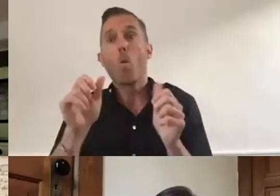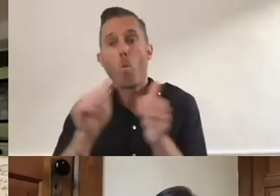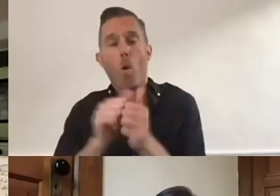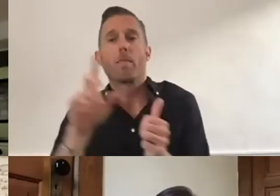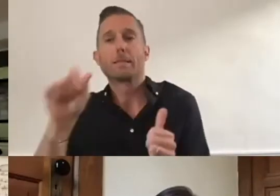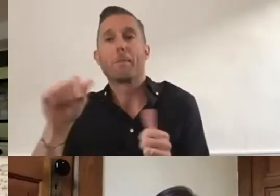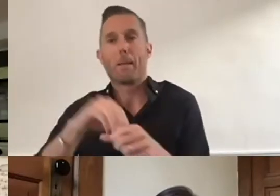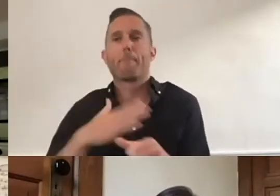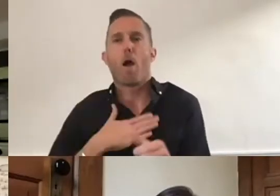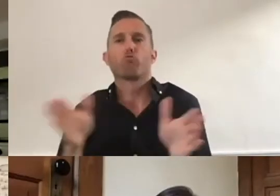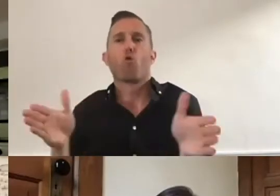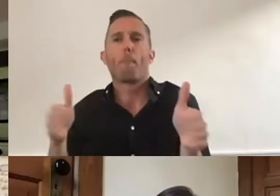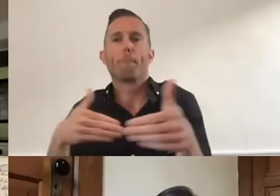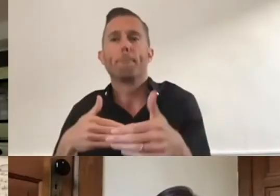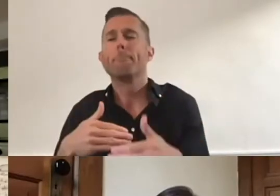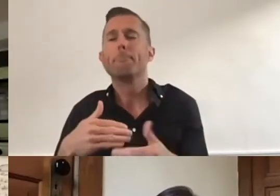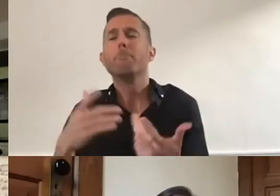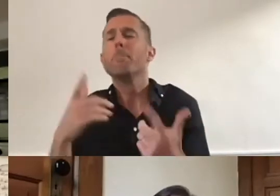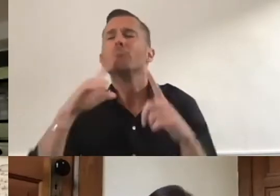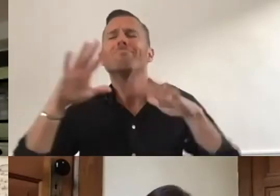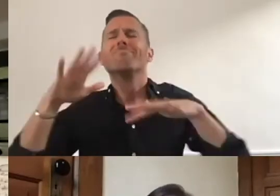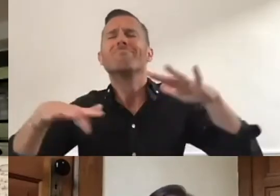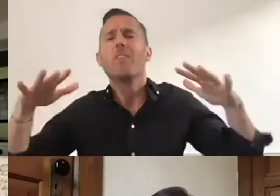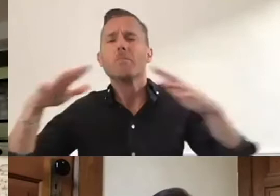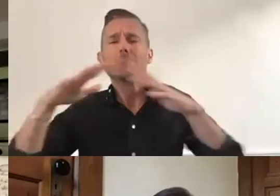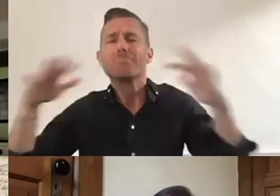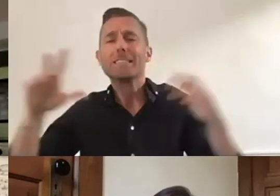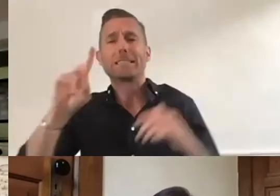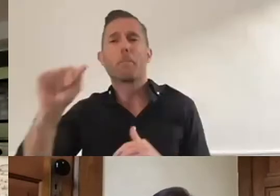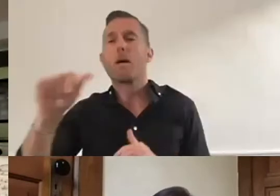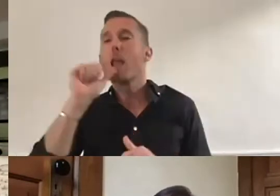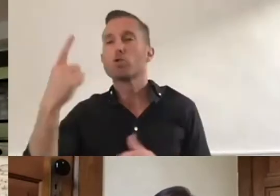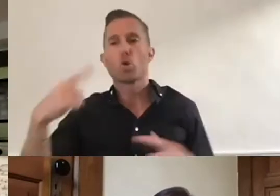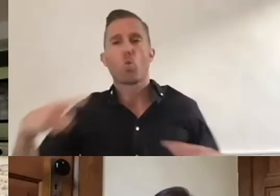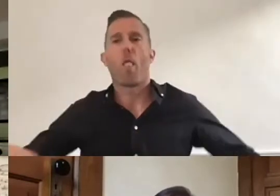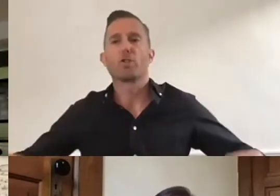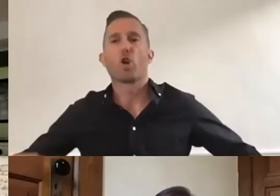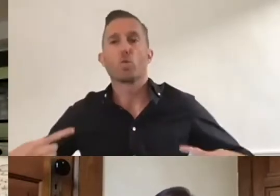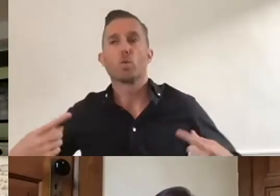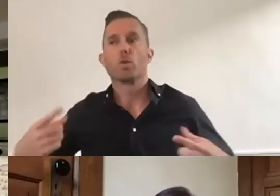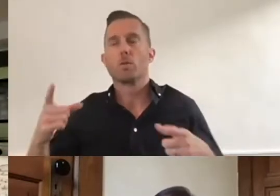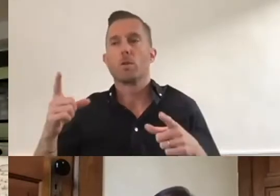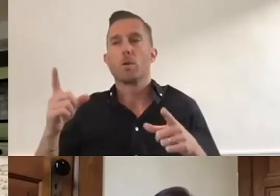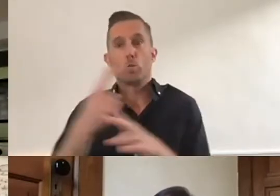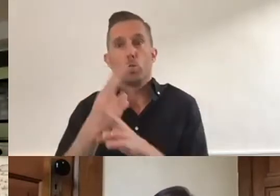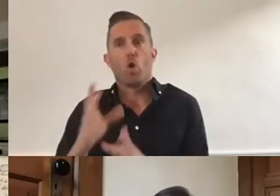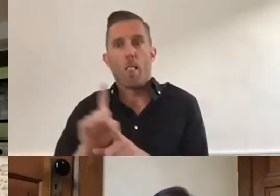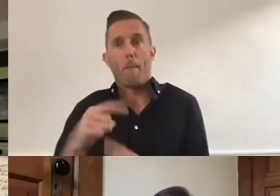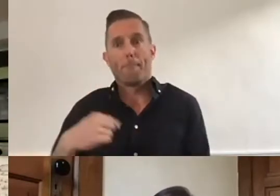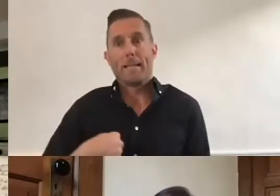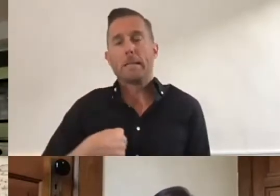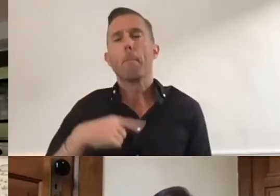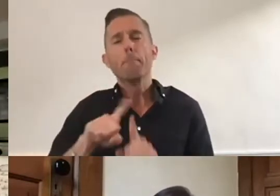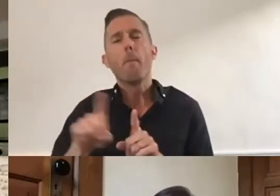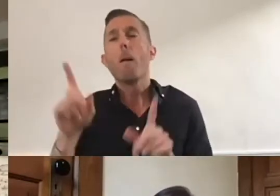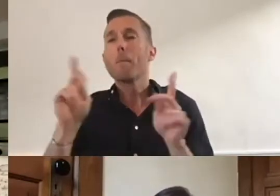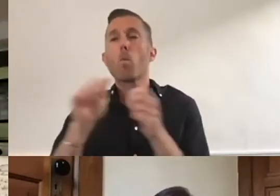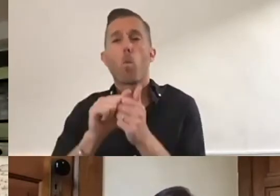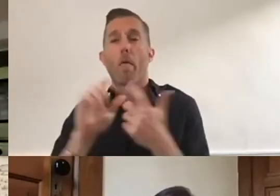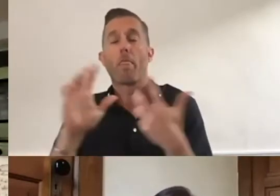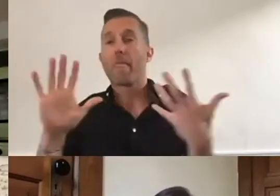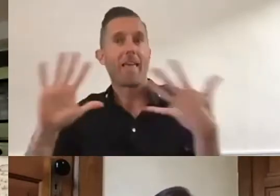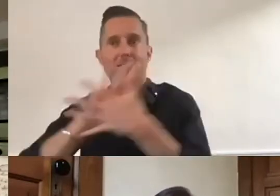room, all kinds of disabilities, not just wheelchair users like myself, but people with invisible disabilities, people with